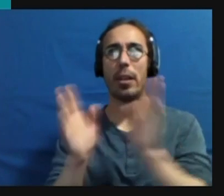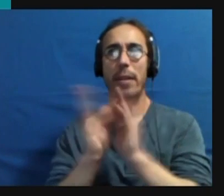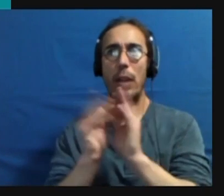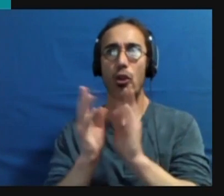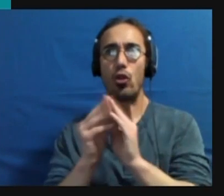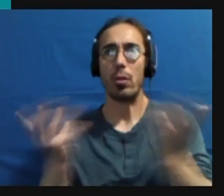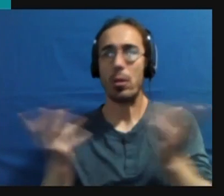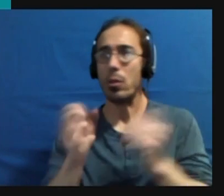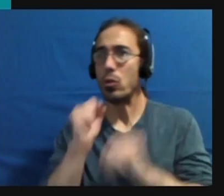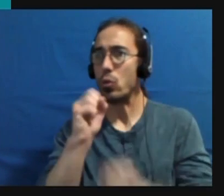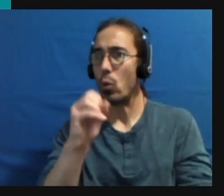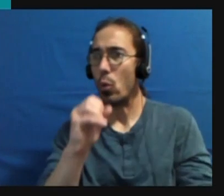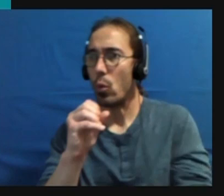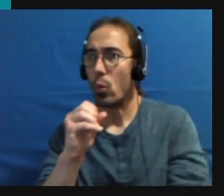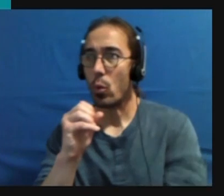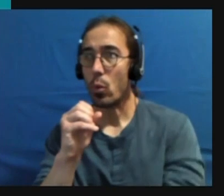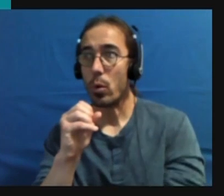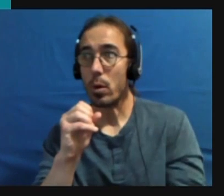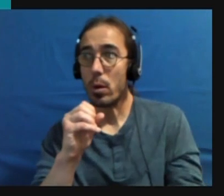So